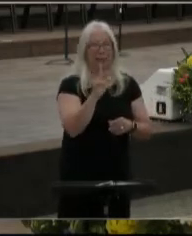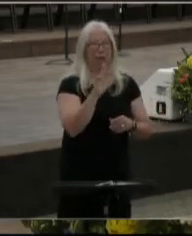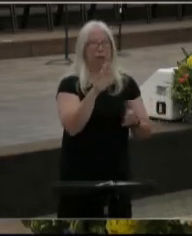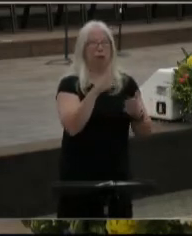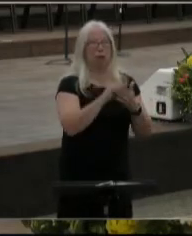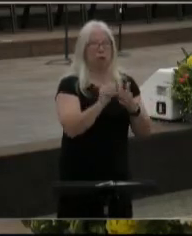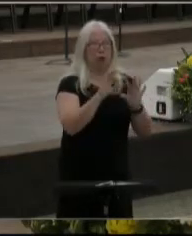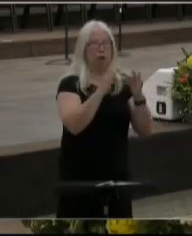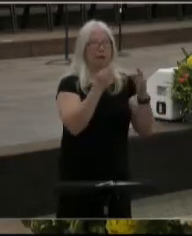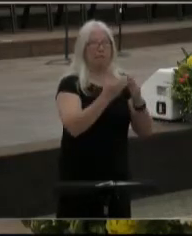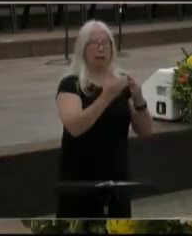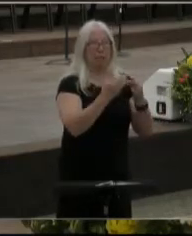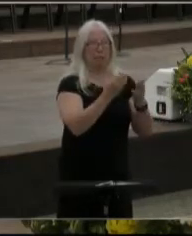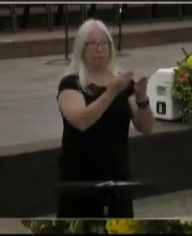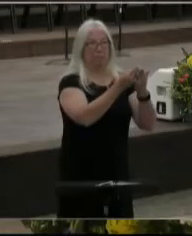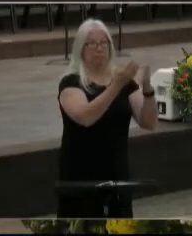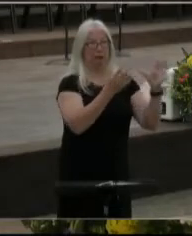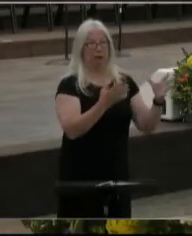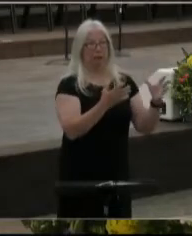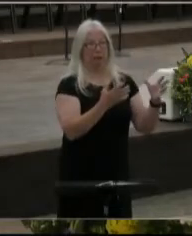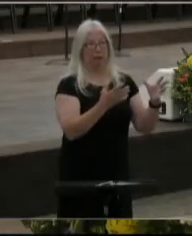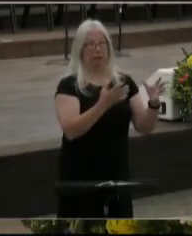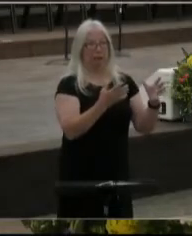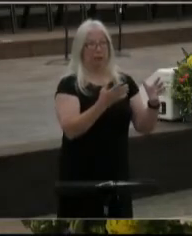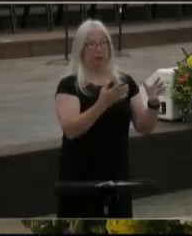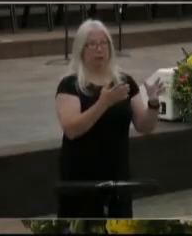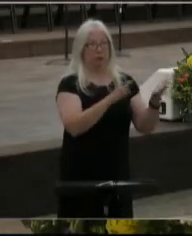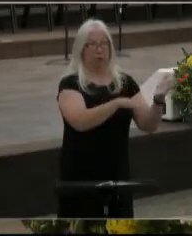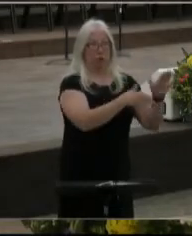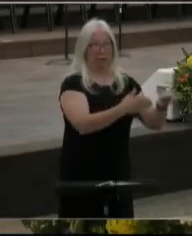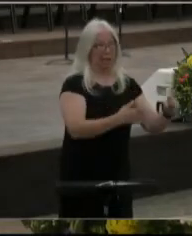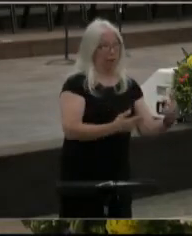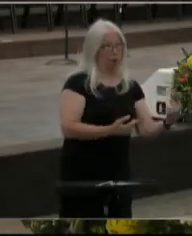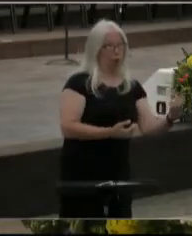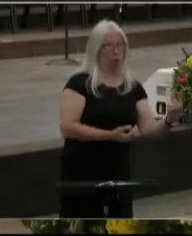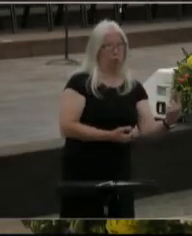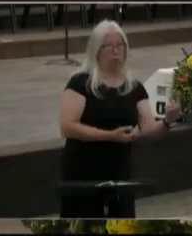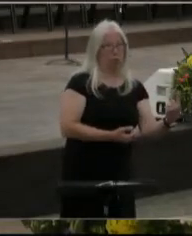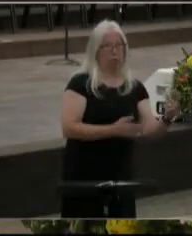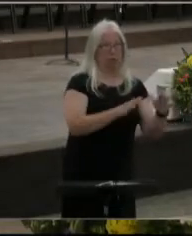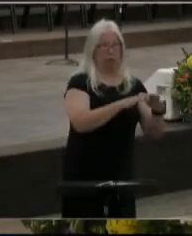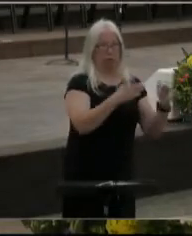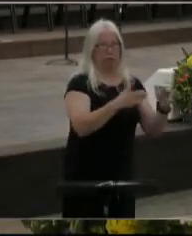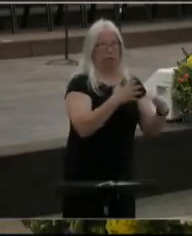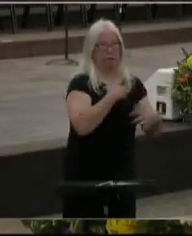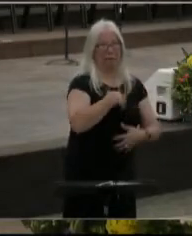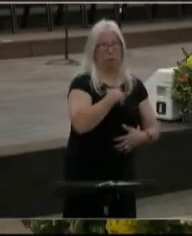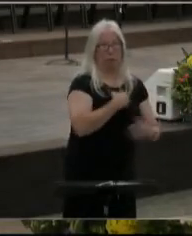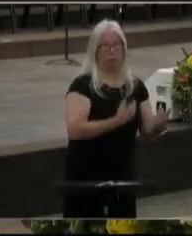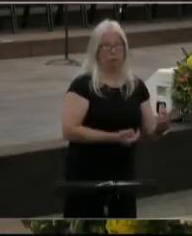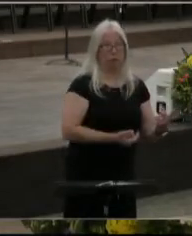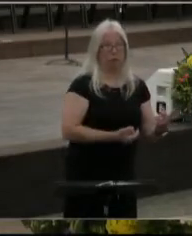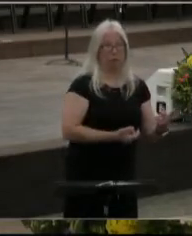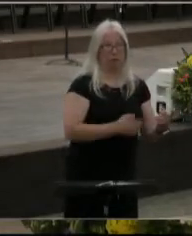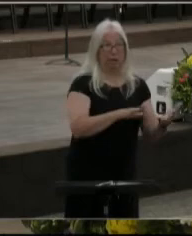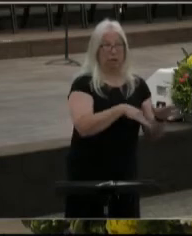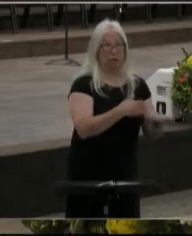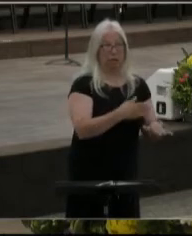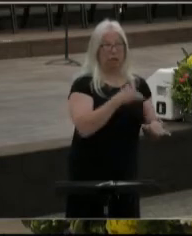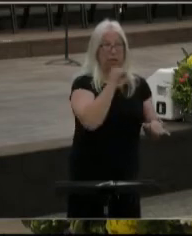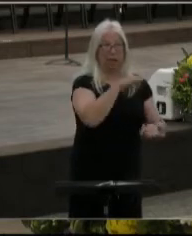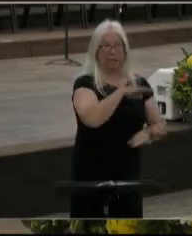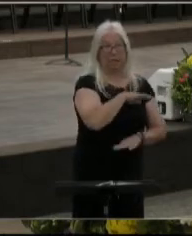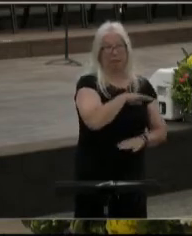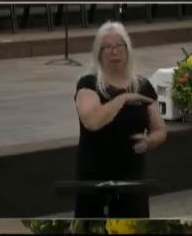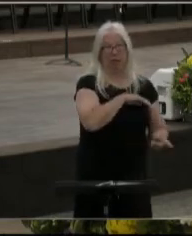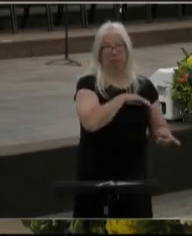billion family fortune. She died alone, and she died miserable, and she died